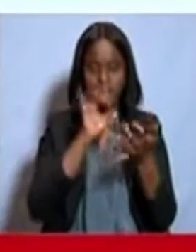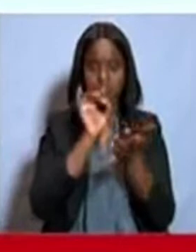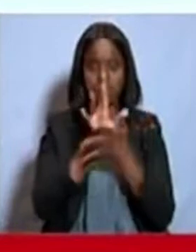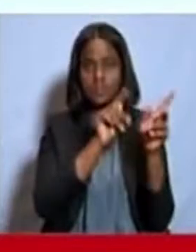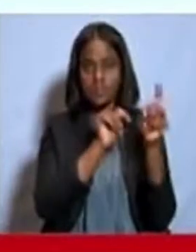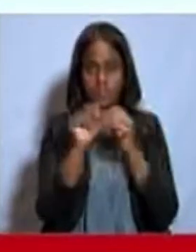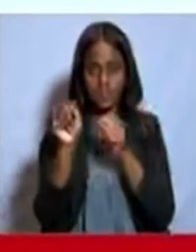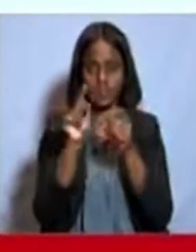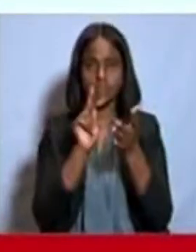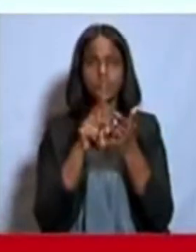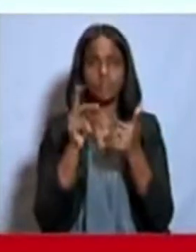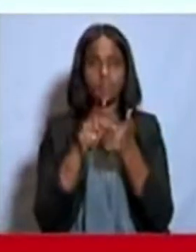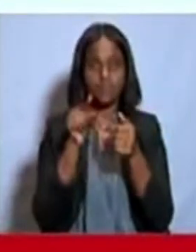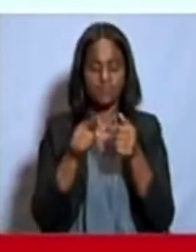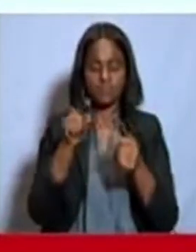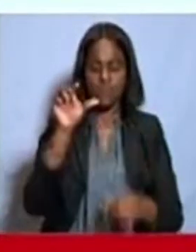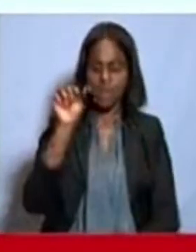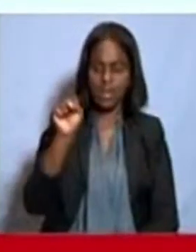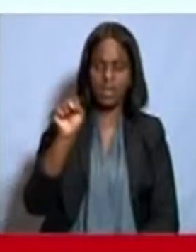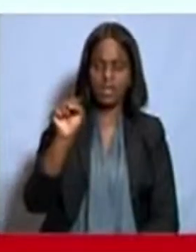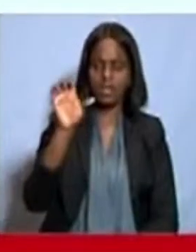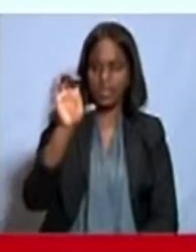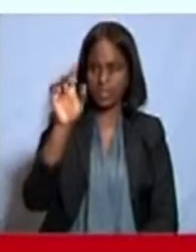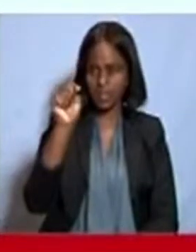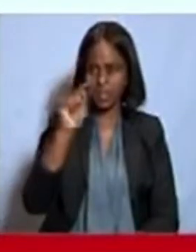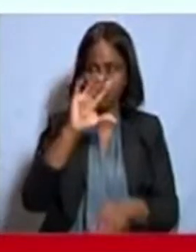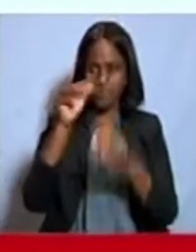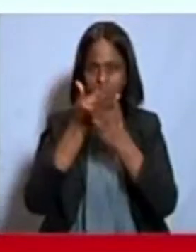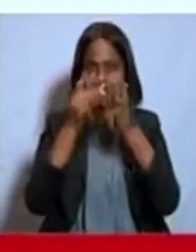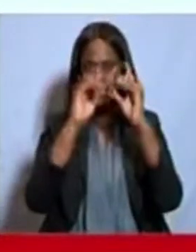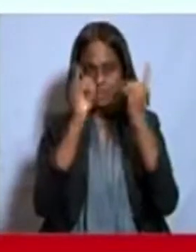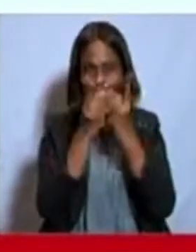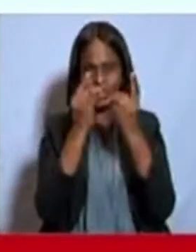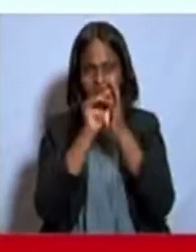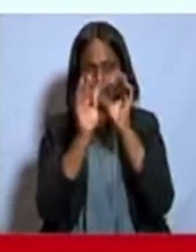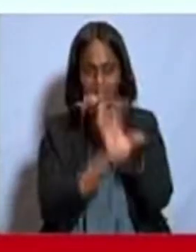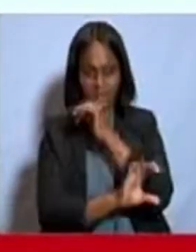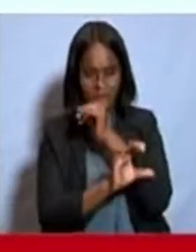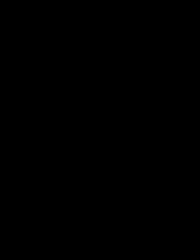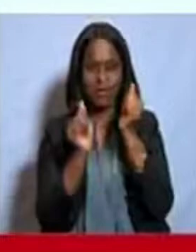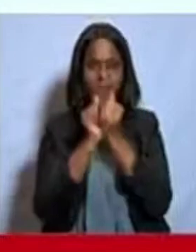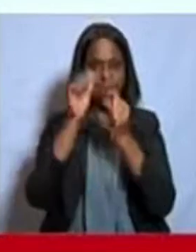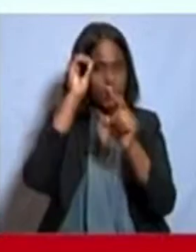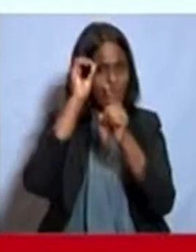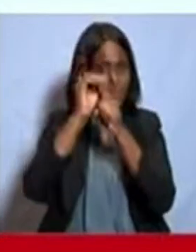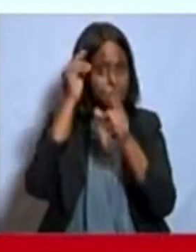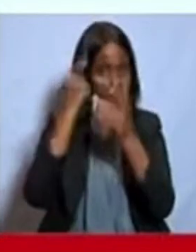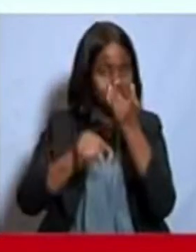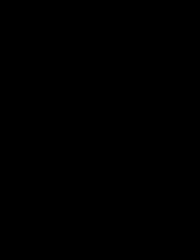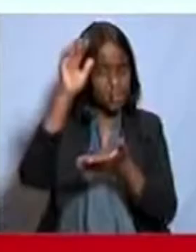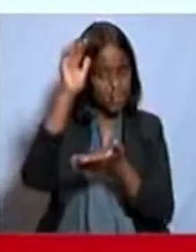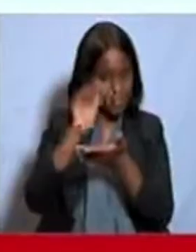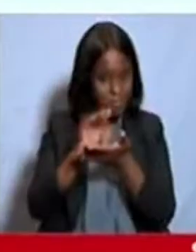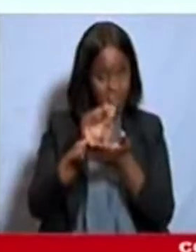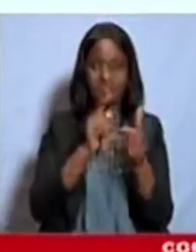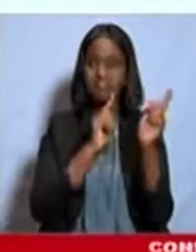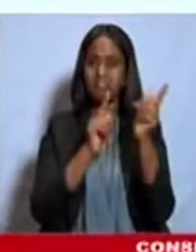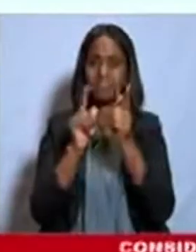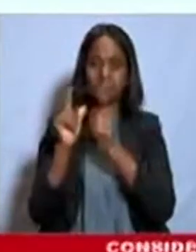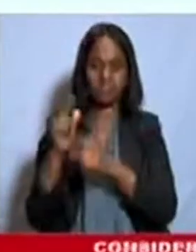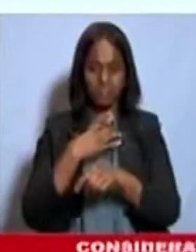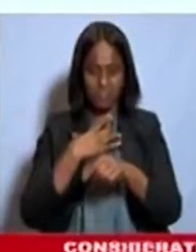transfer scheme, SCT, in all the districts across the country with the objective of reducing extreme poverty